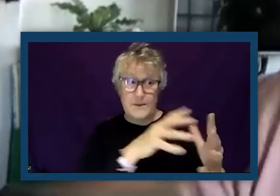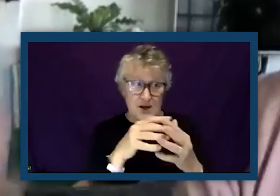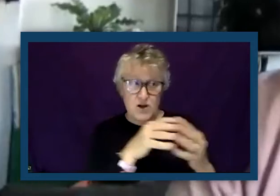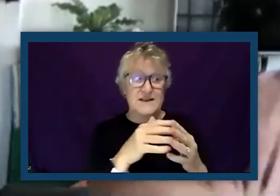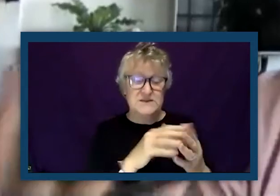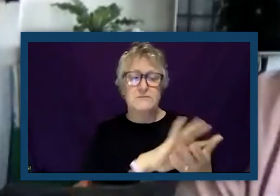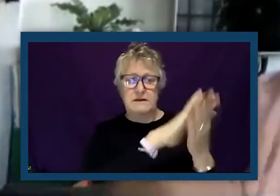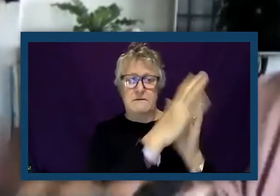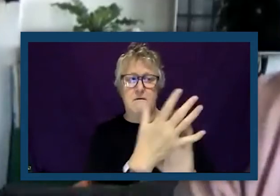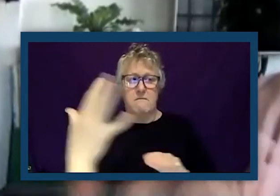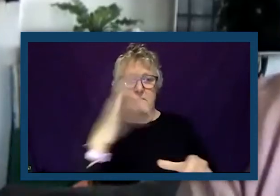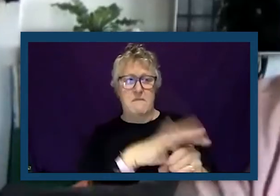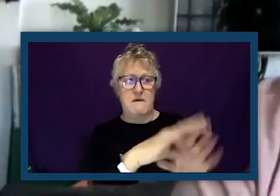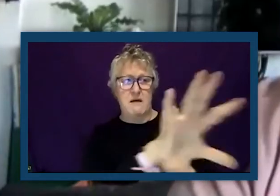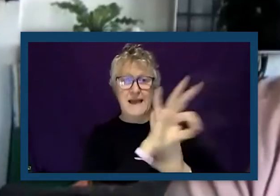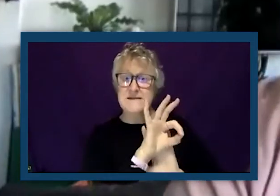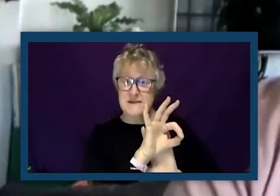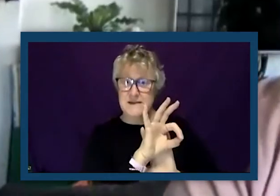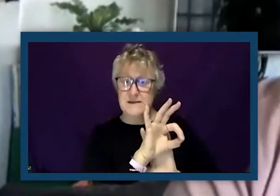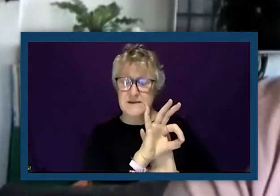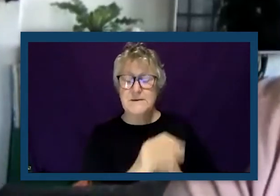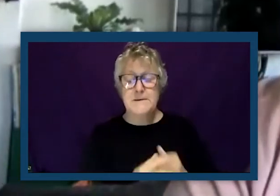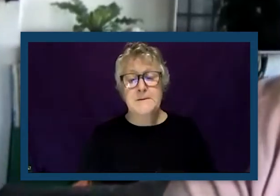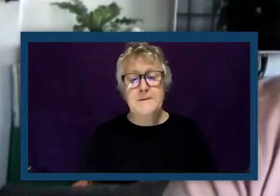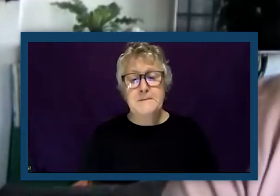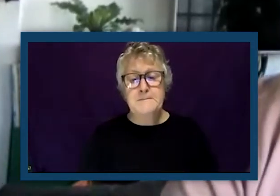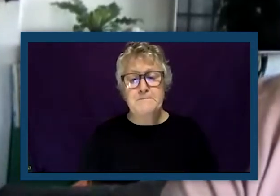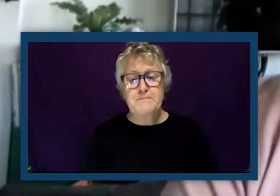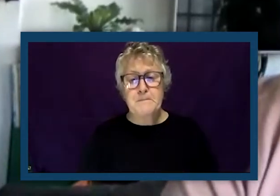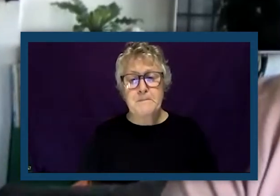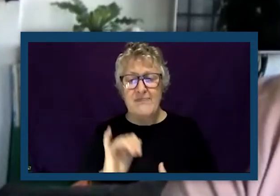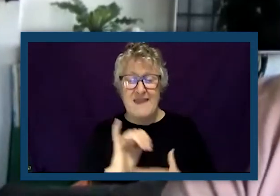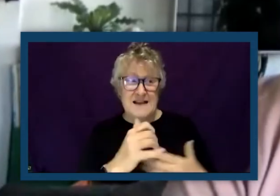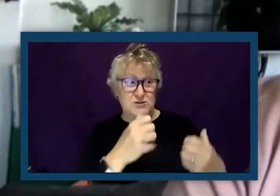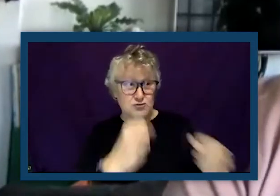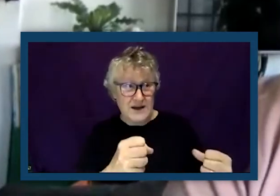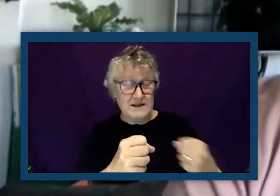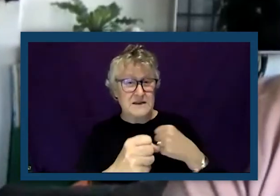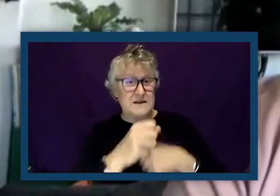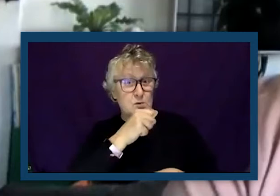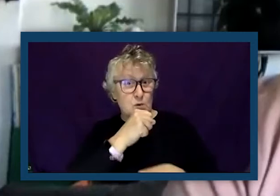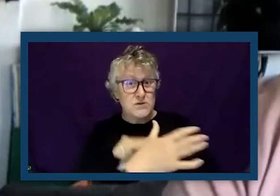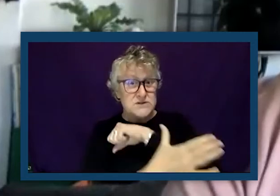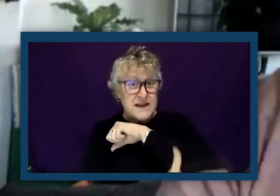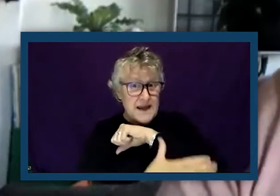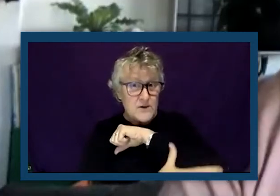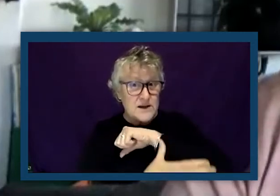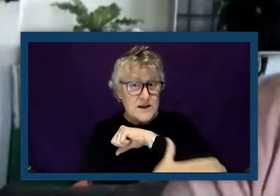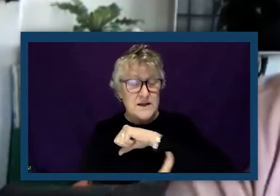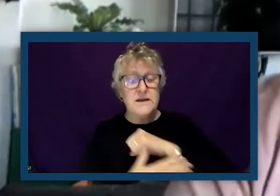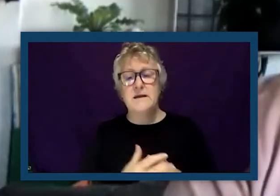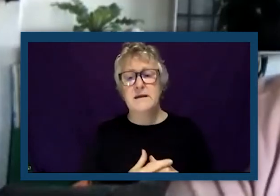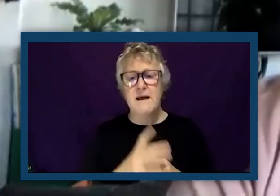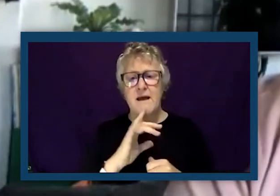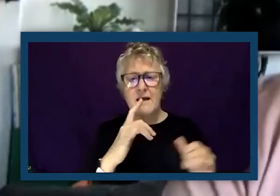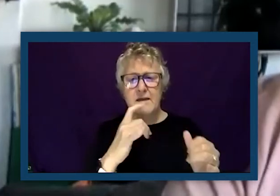shows the bastion of sort of that strength within Orange County. And I think both as the party, as